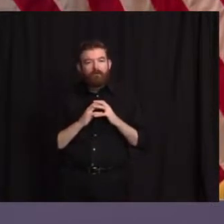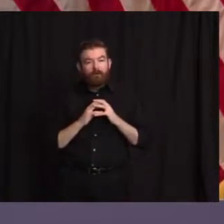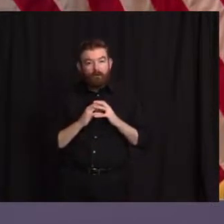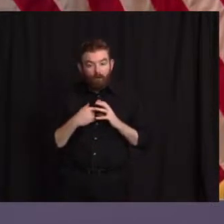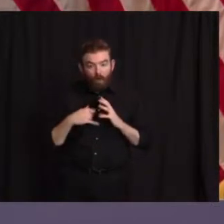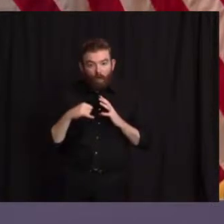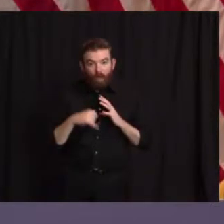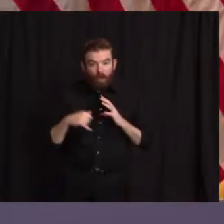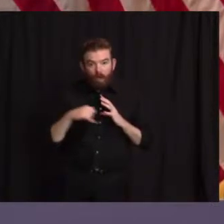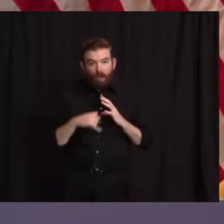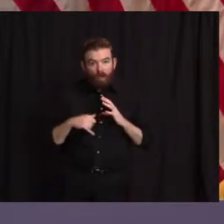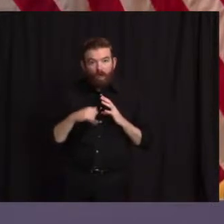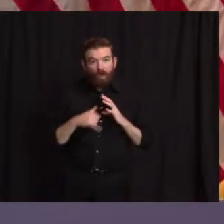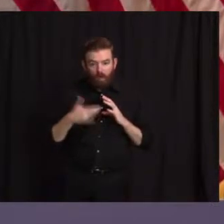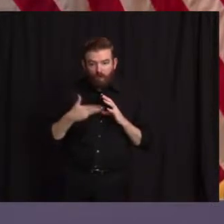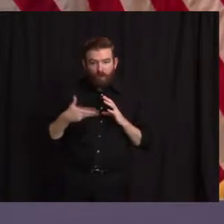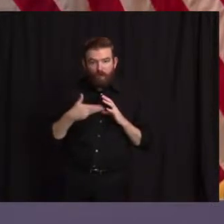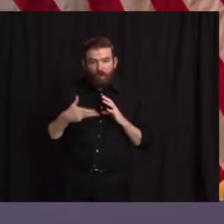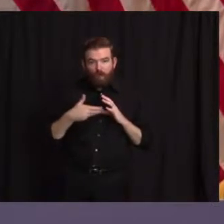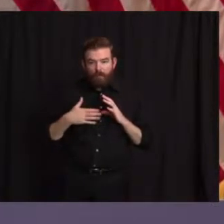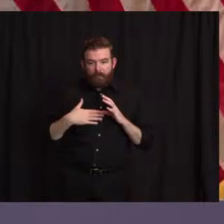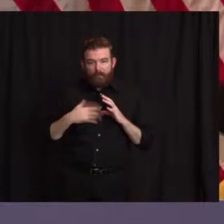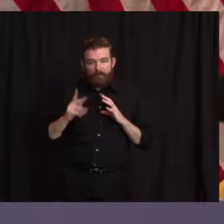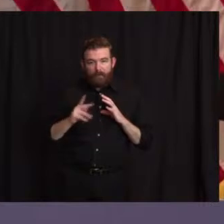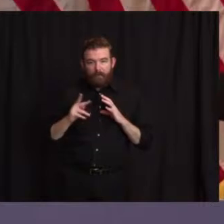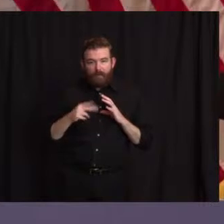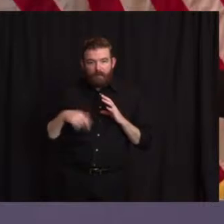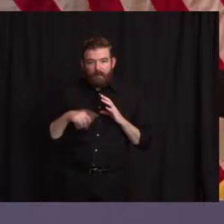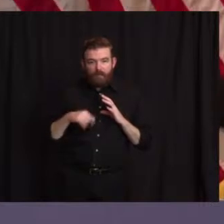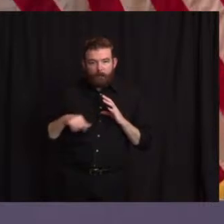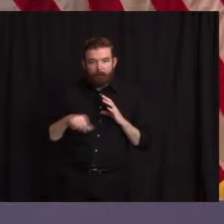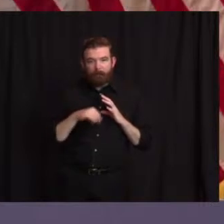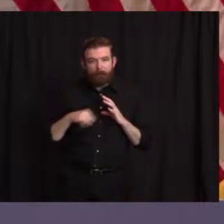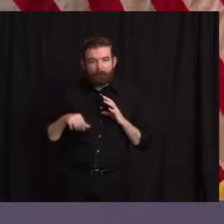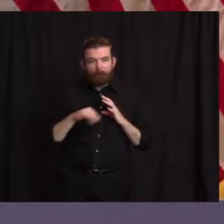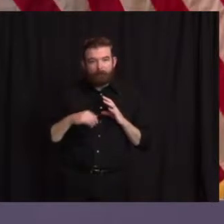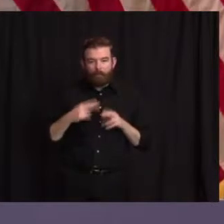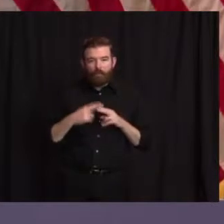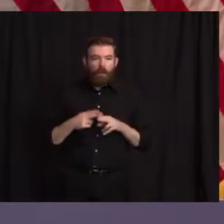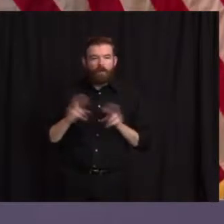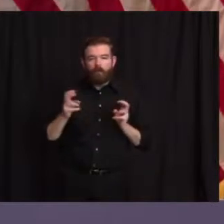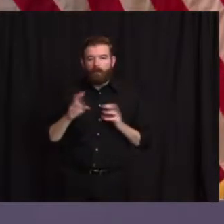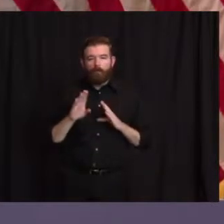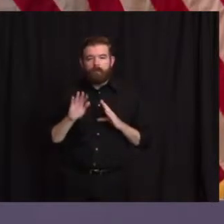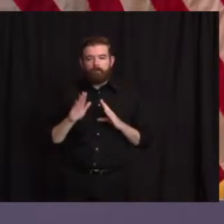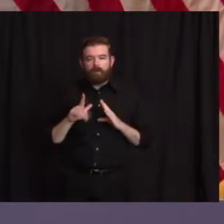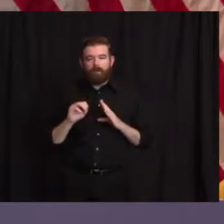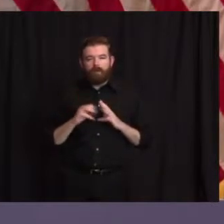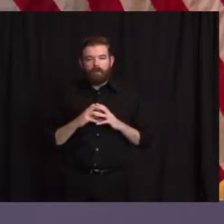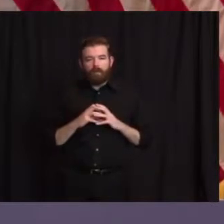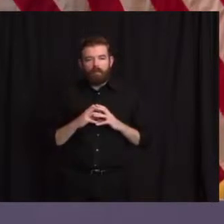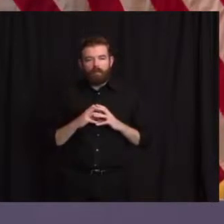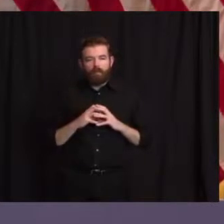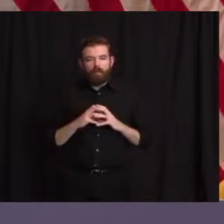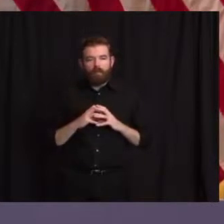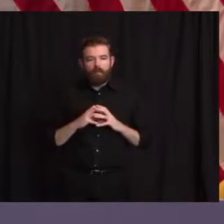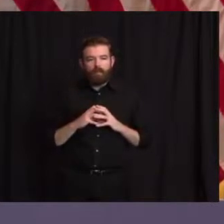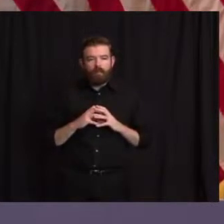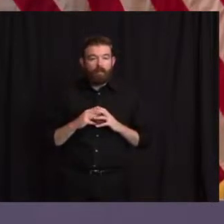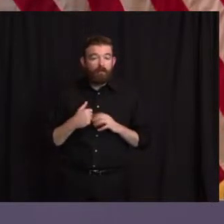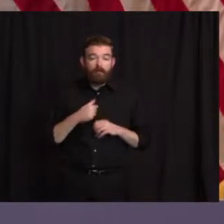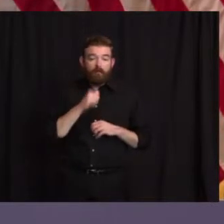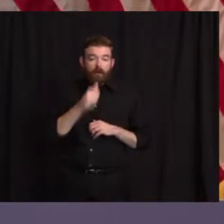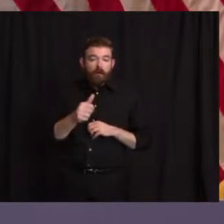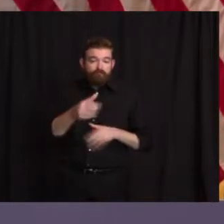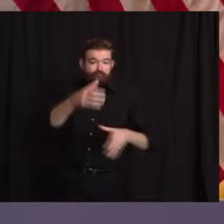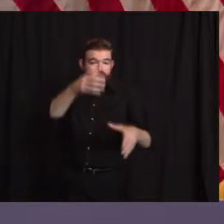system with over a period of time. And there's a challenge. I'm not a health expert, as you likely know by now, but when you start crossing these